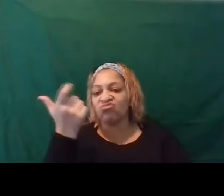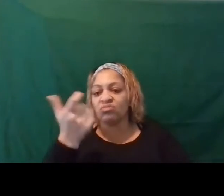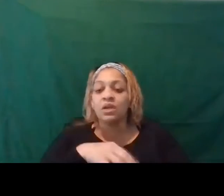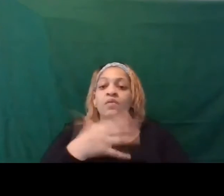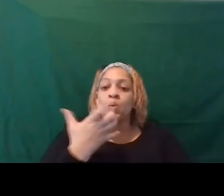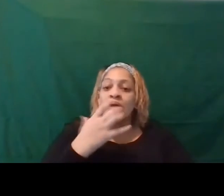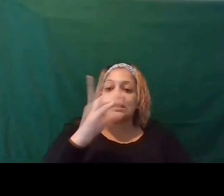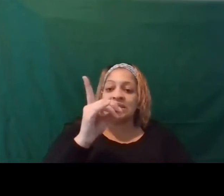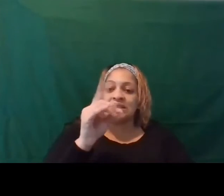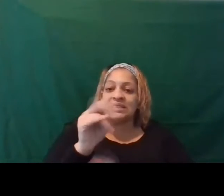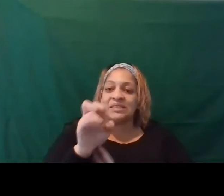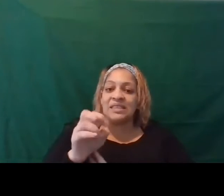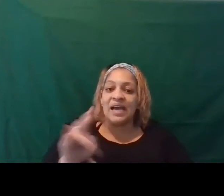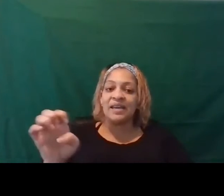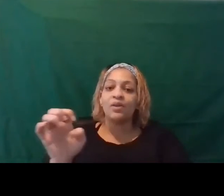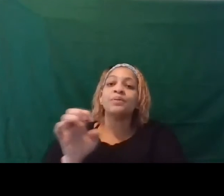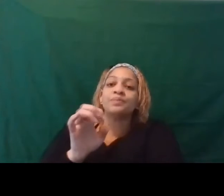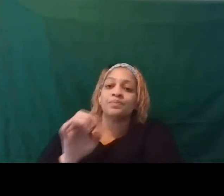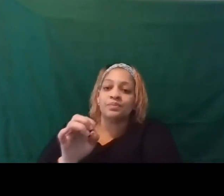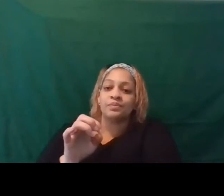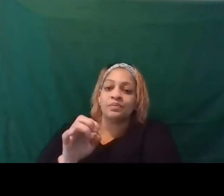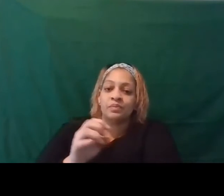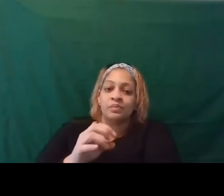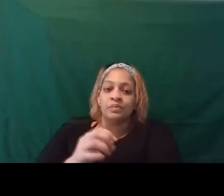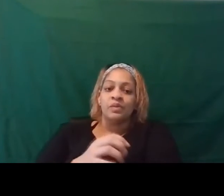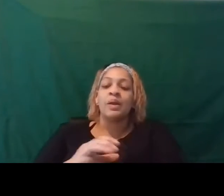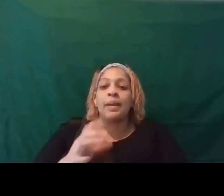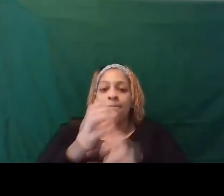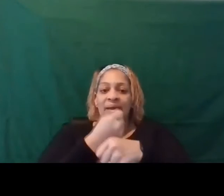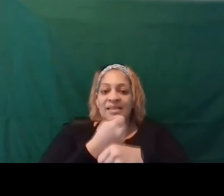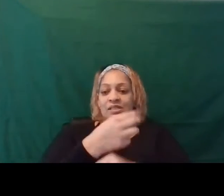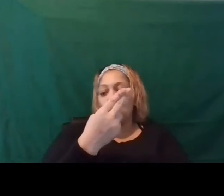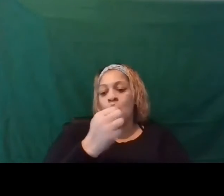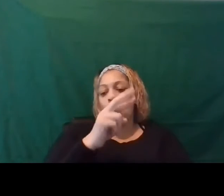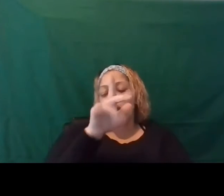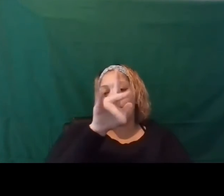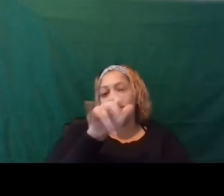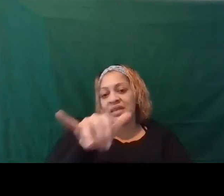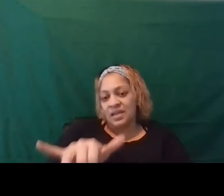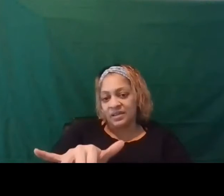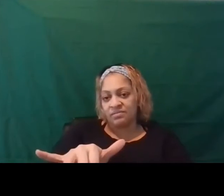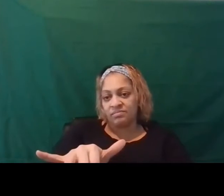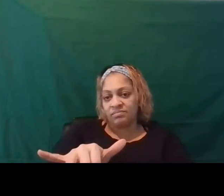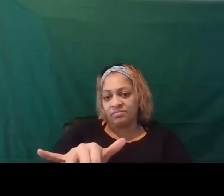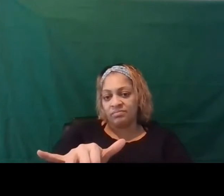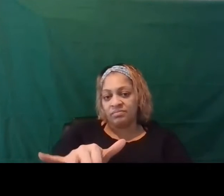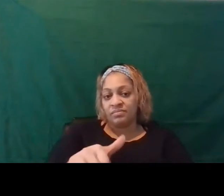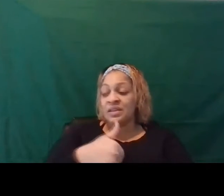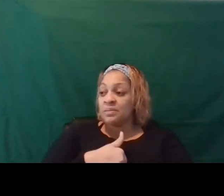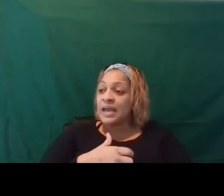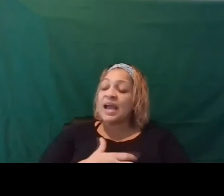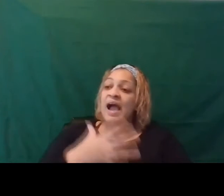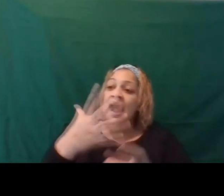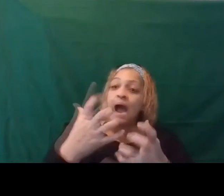we desire is producing harmony. Is it producing harmony? I desire for the